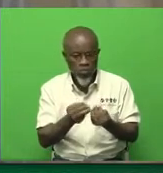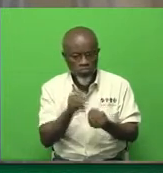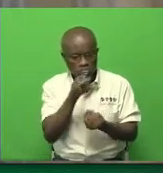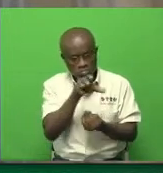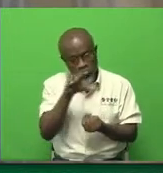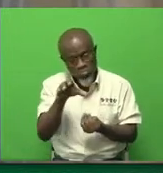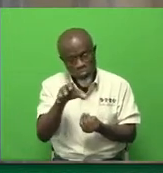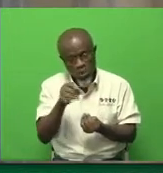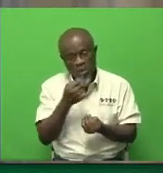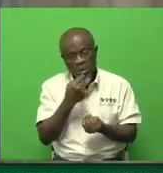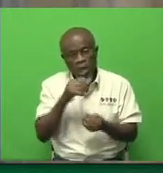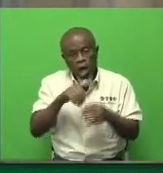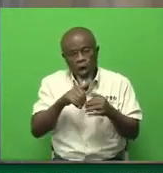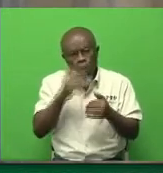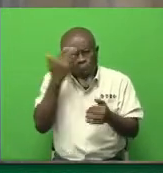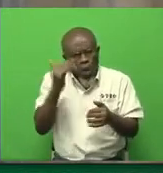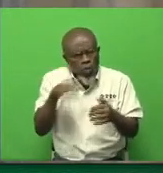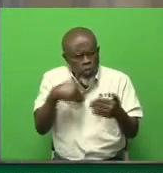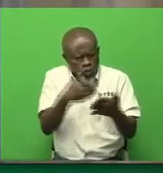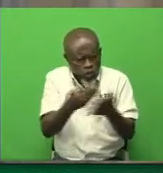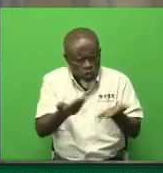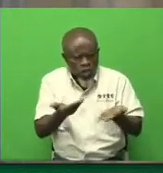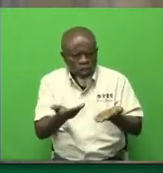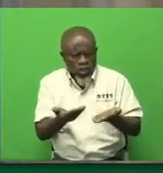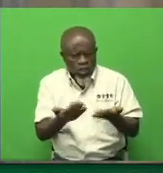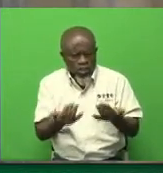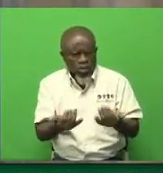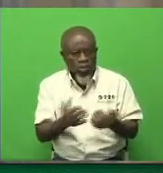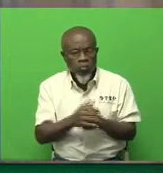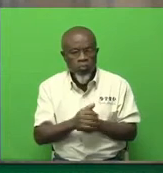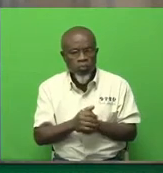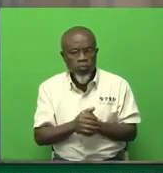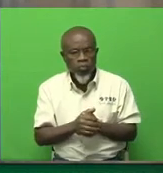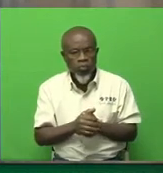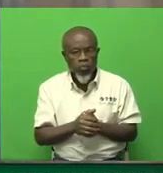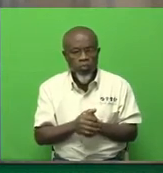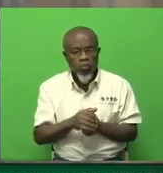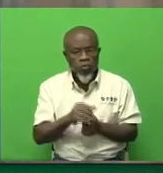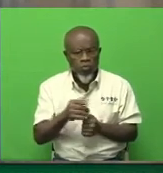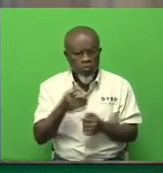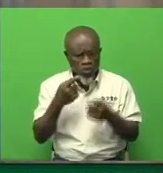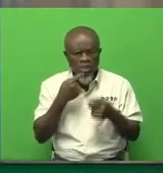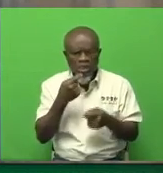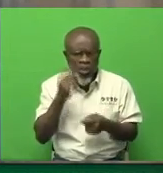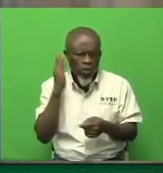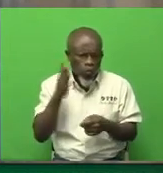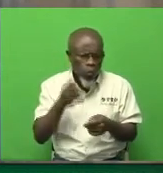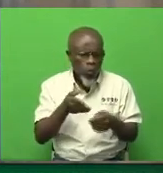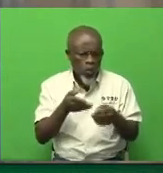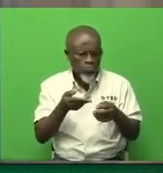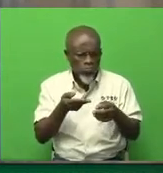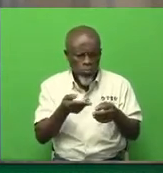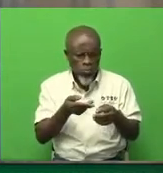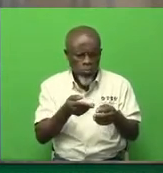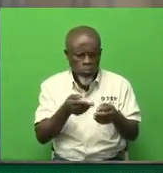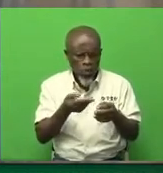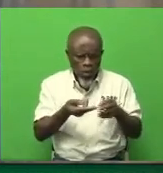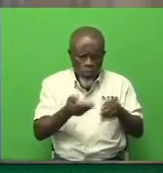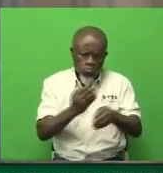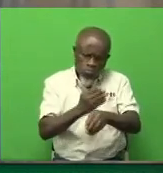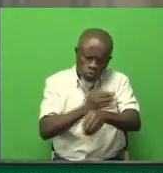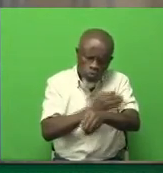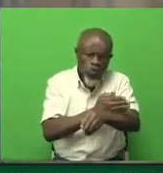last year's budget Minister committed to improving this country's pitiful showing on the ease of doing business